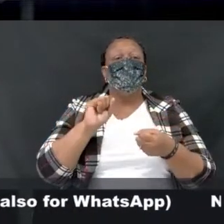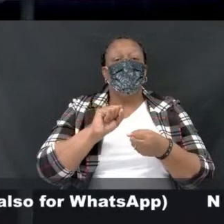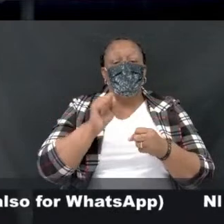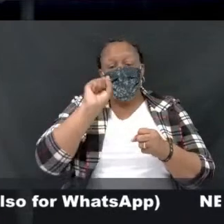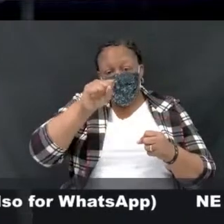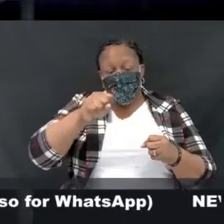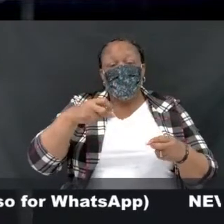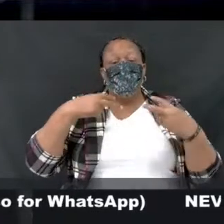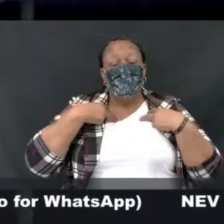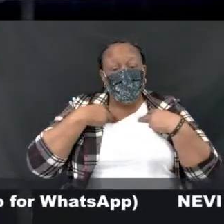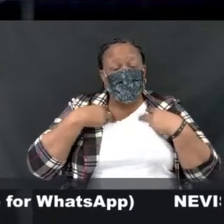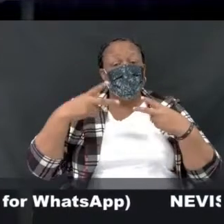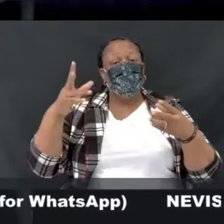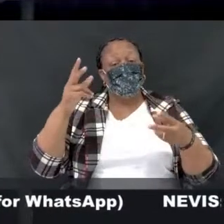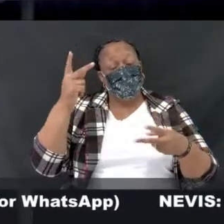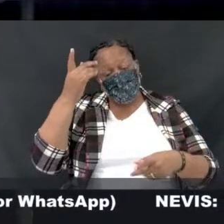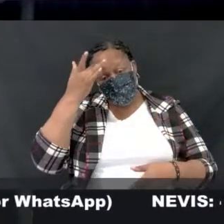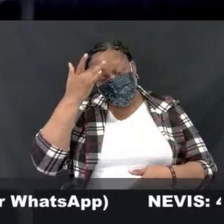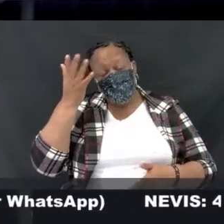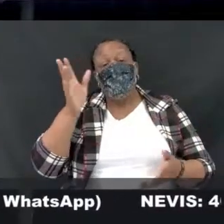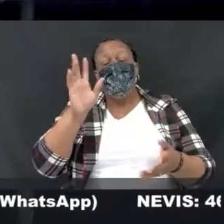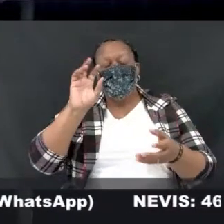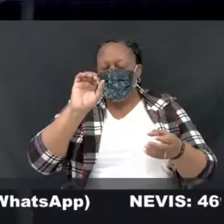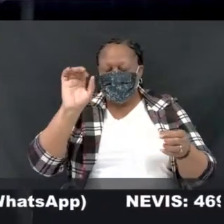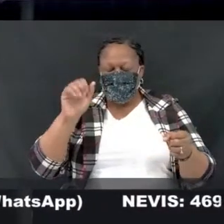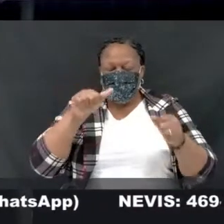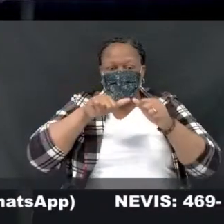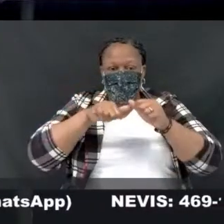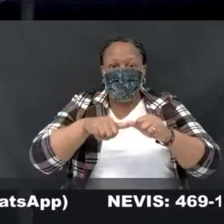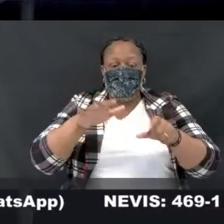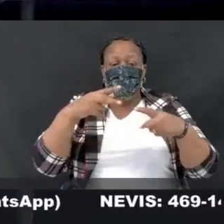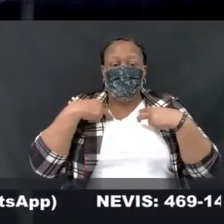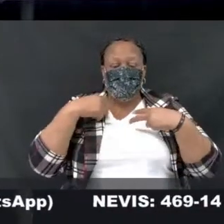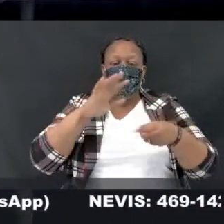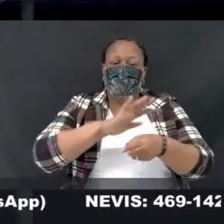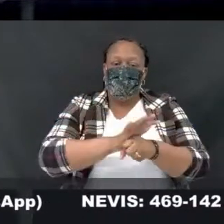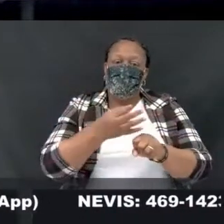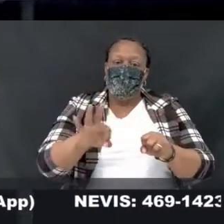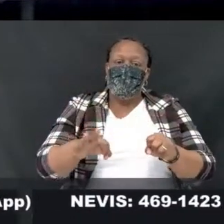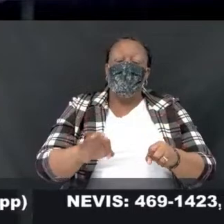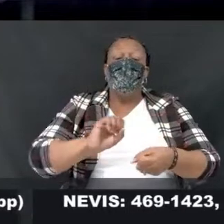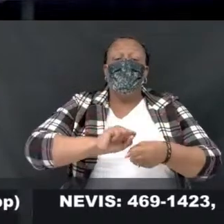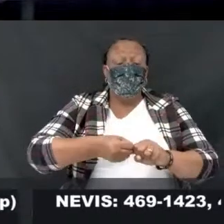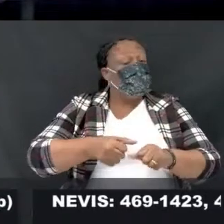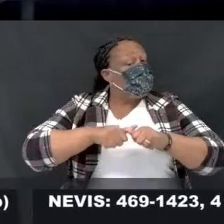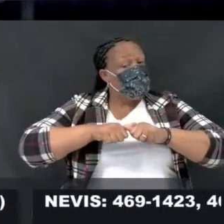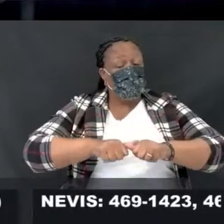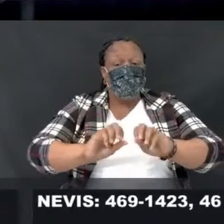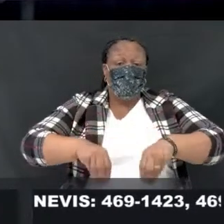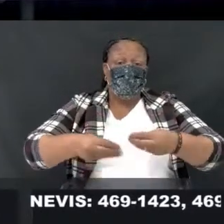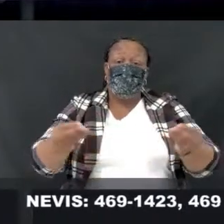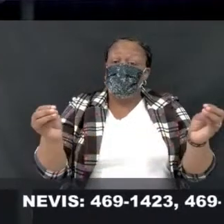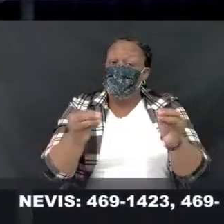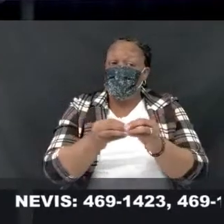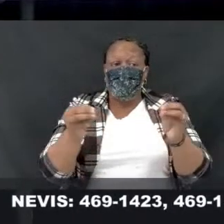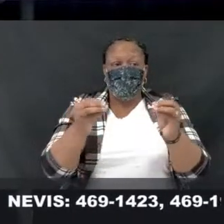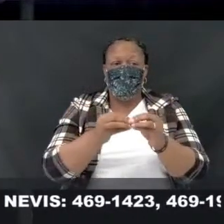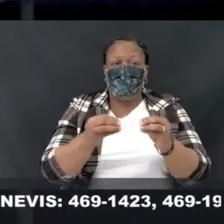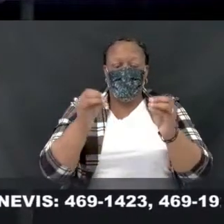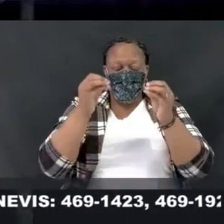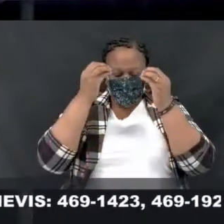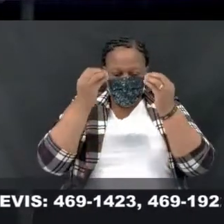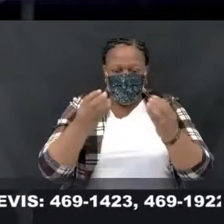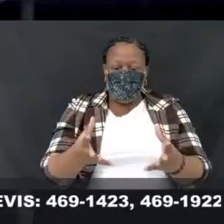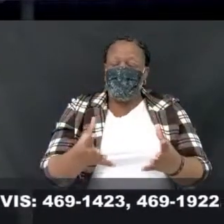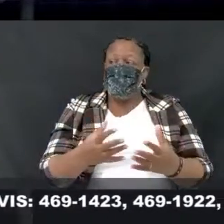We'll continue to be providing, we'll continue providing the updated information on a daily basis. We'll be continuing to fight